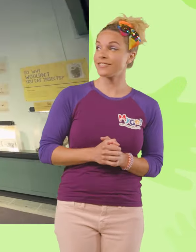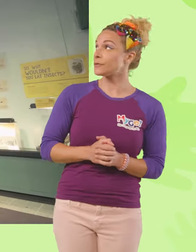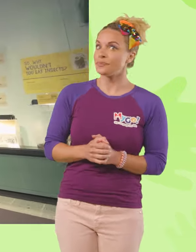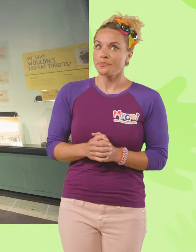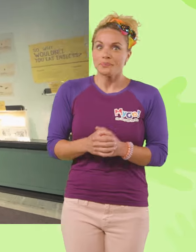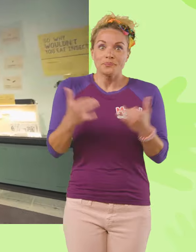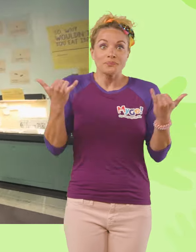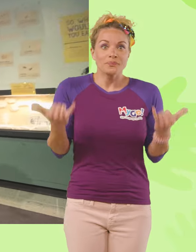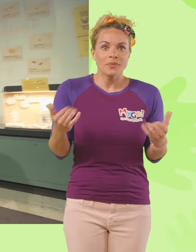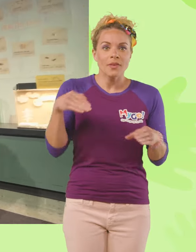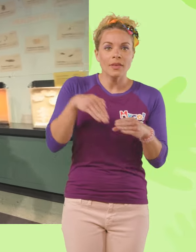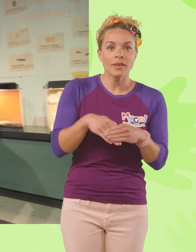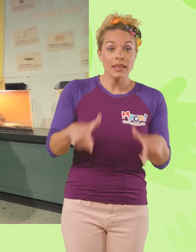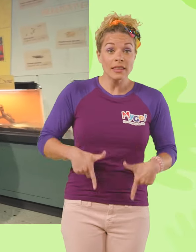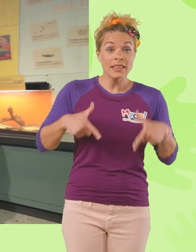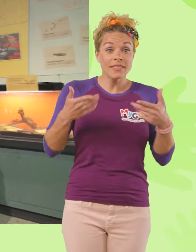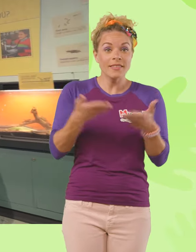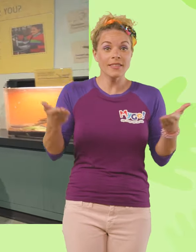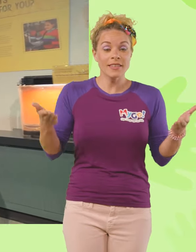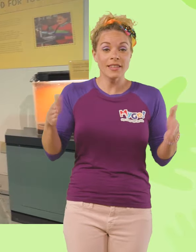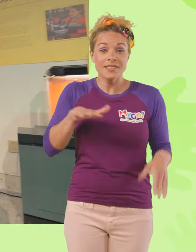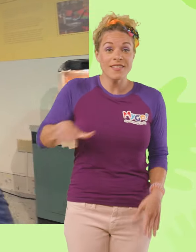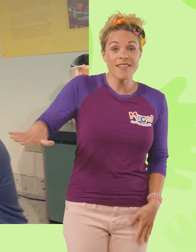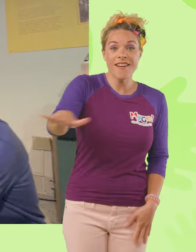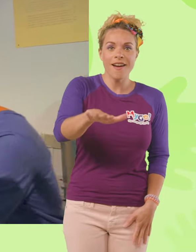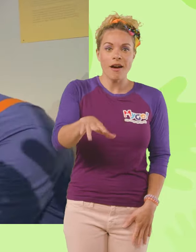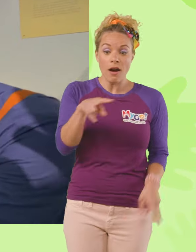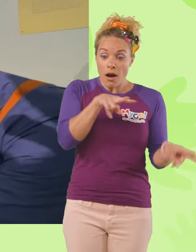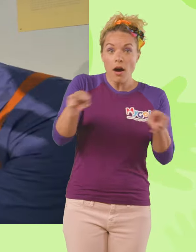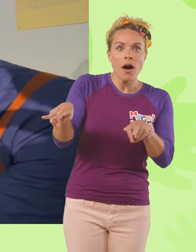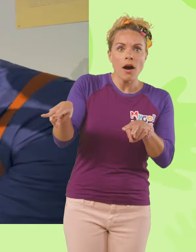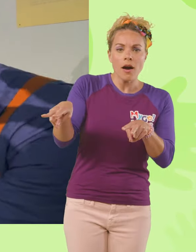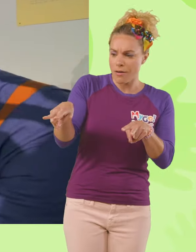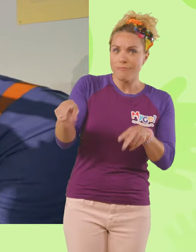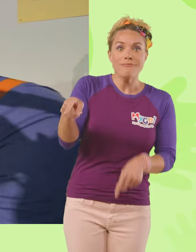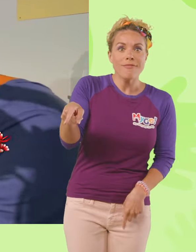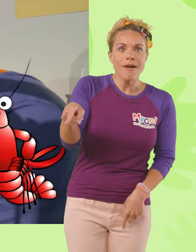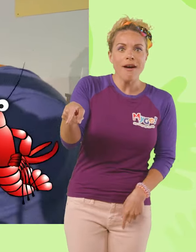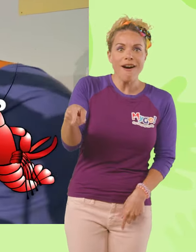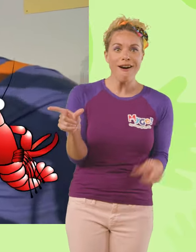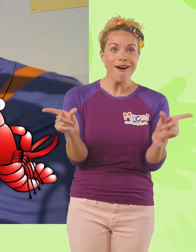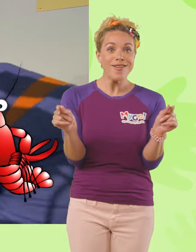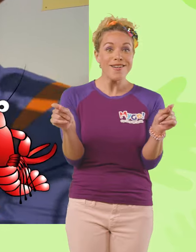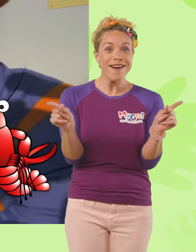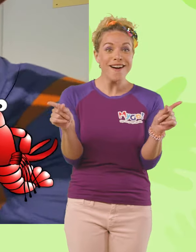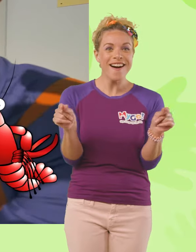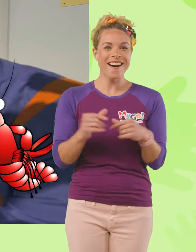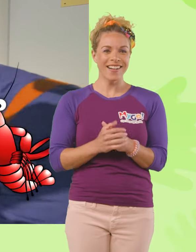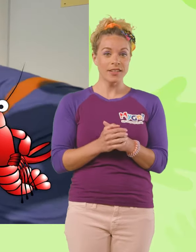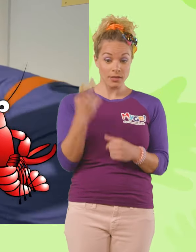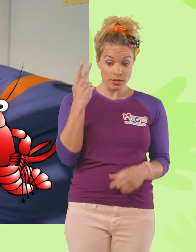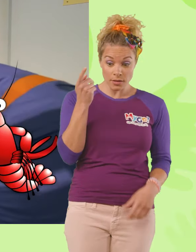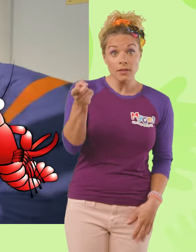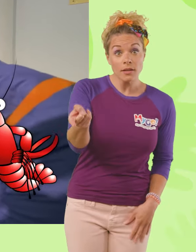Ooh, now we're in the living things exhibit. Oh, look. Hey, look at what it is. It's a crayfish. Do